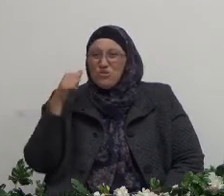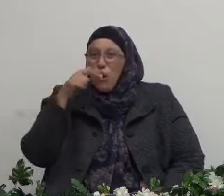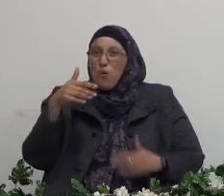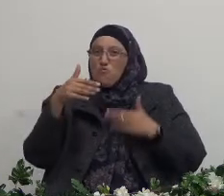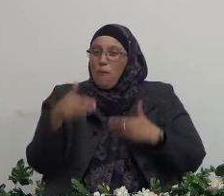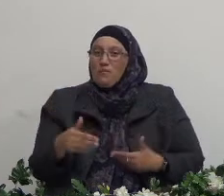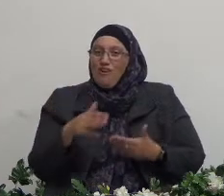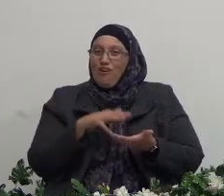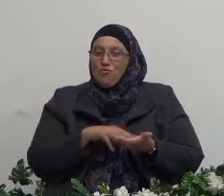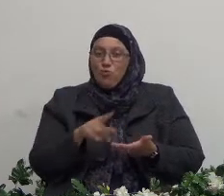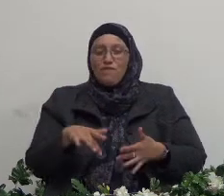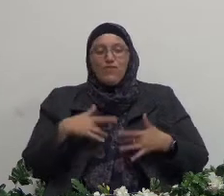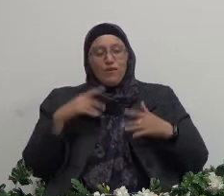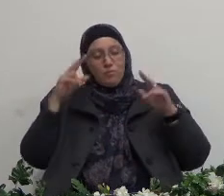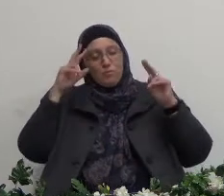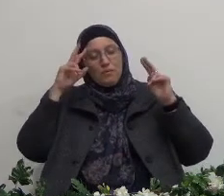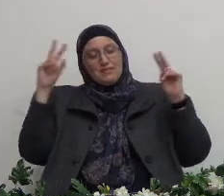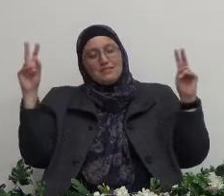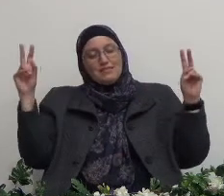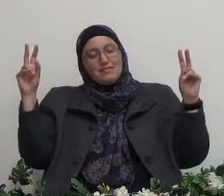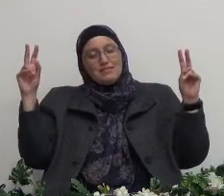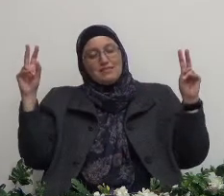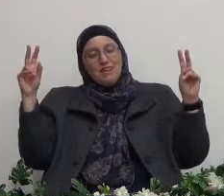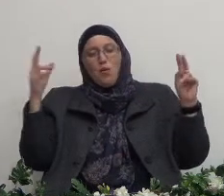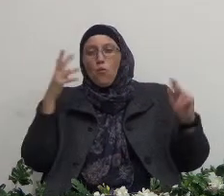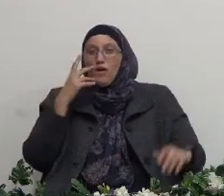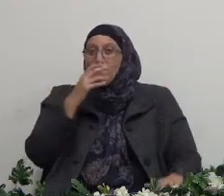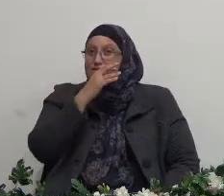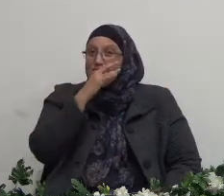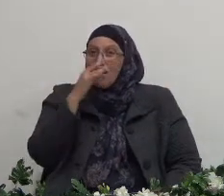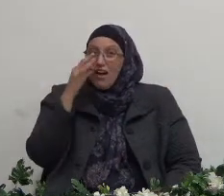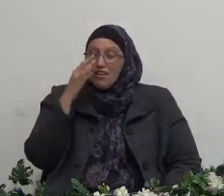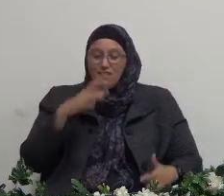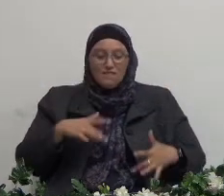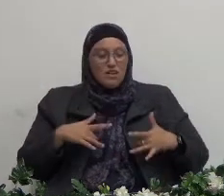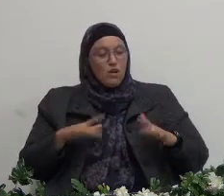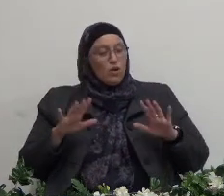You feel at ease when you fast. It's not there anymore.